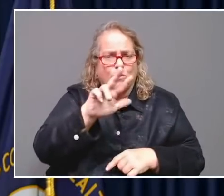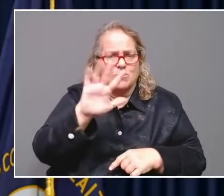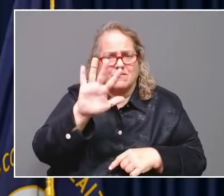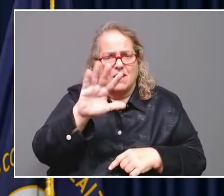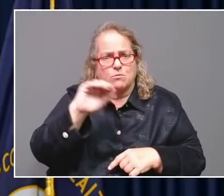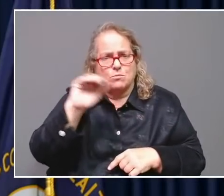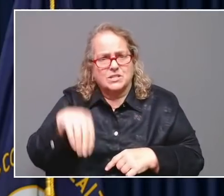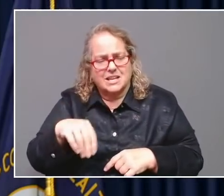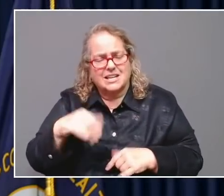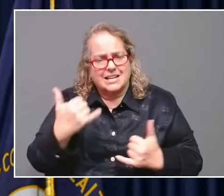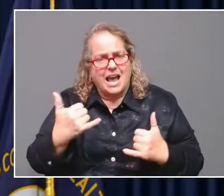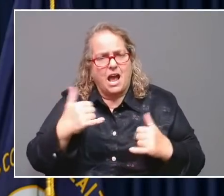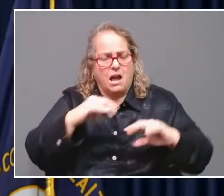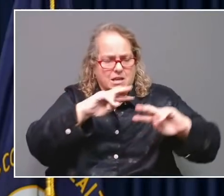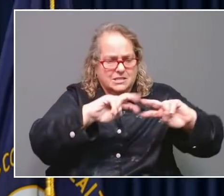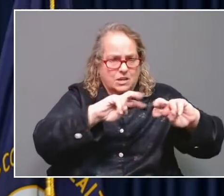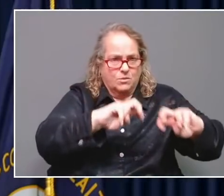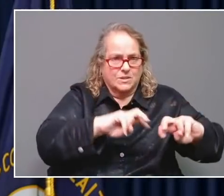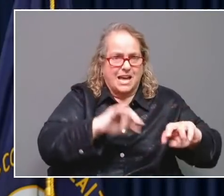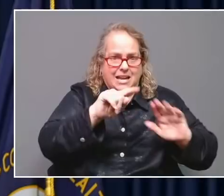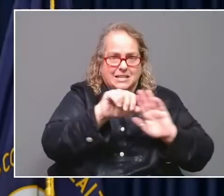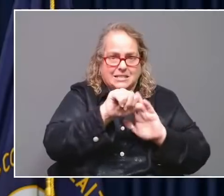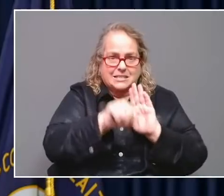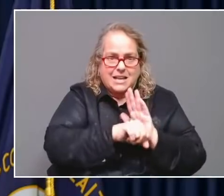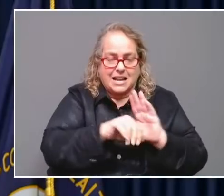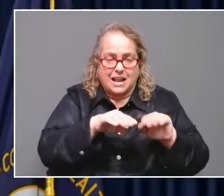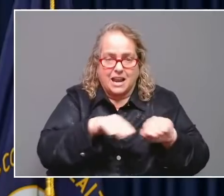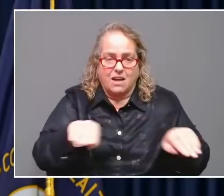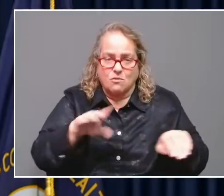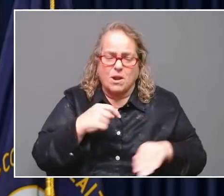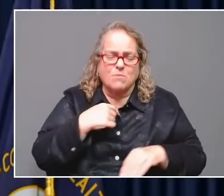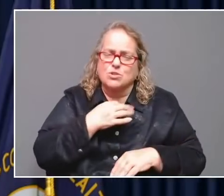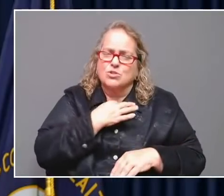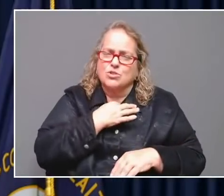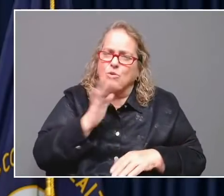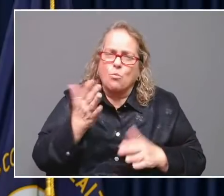undergoing sequencing at the state level. So just curious about those efforts.